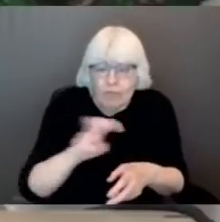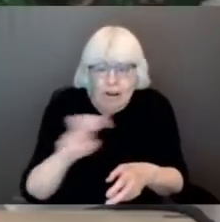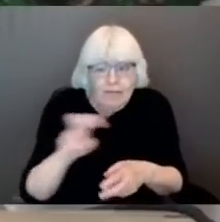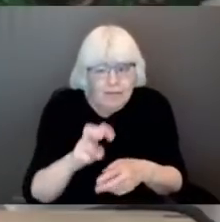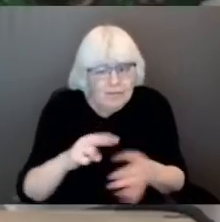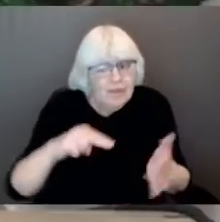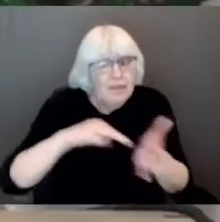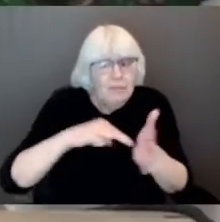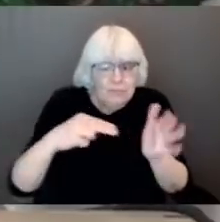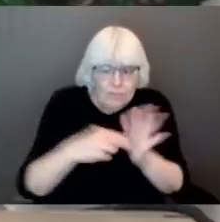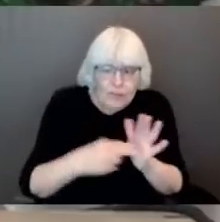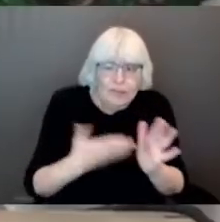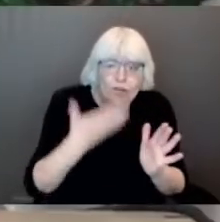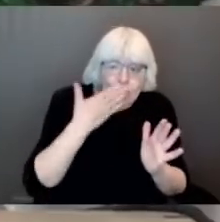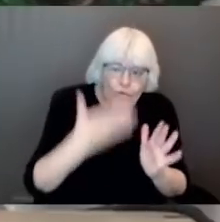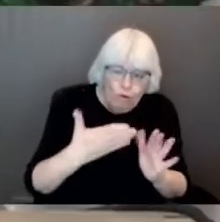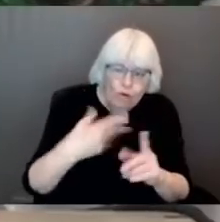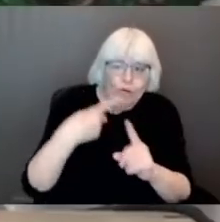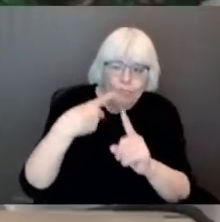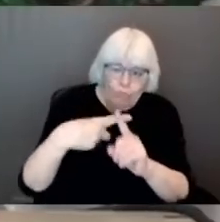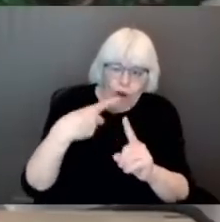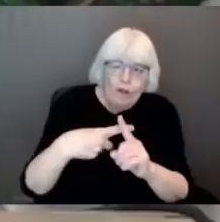Yeah.